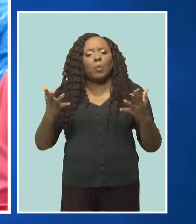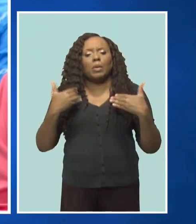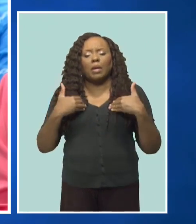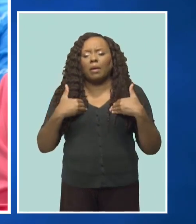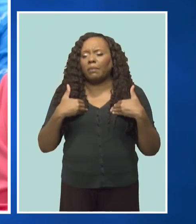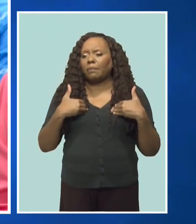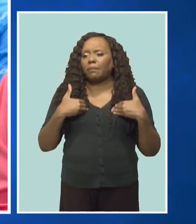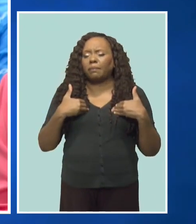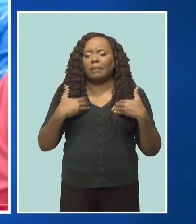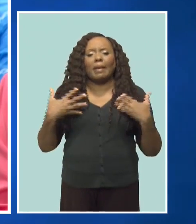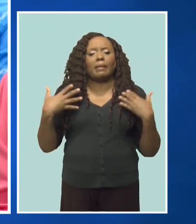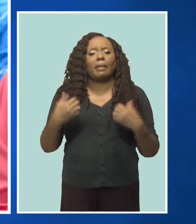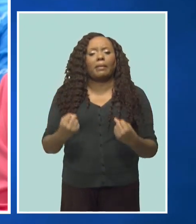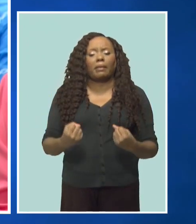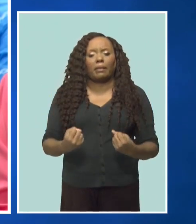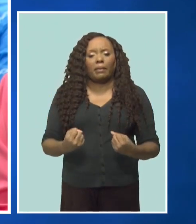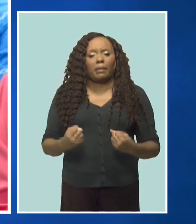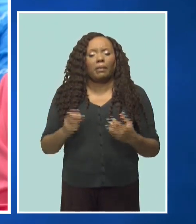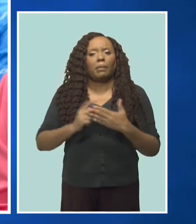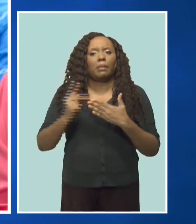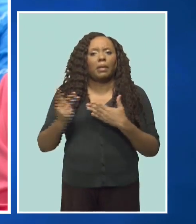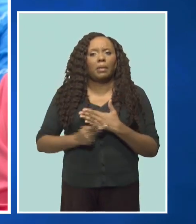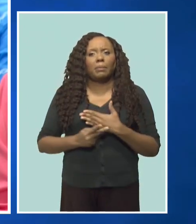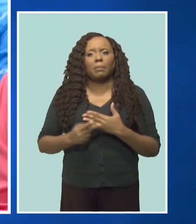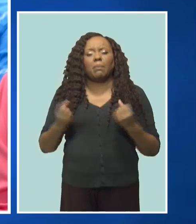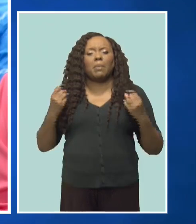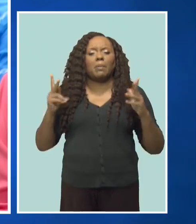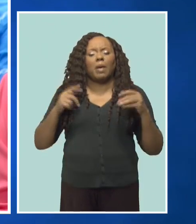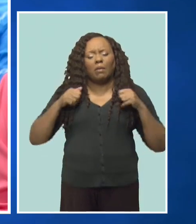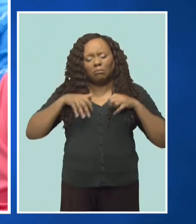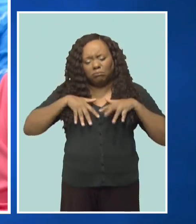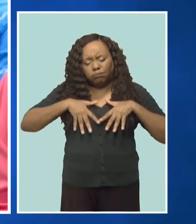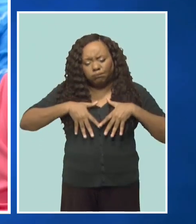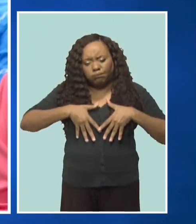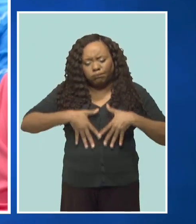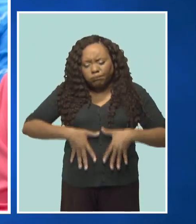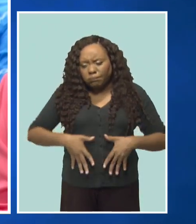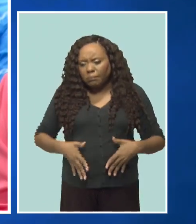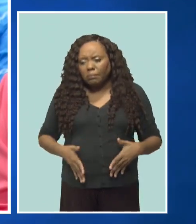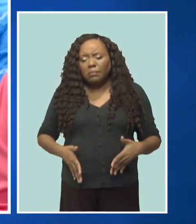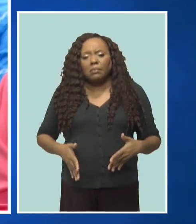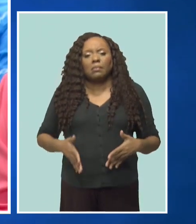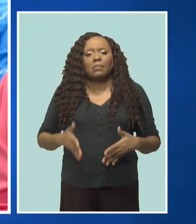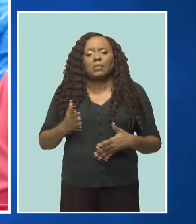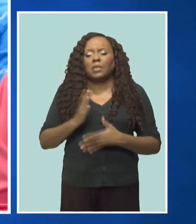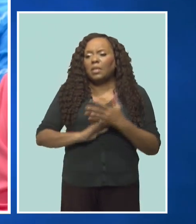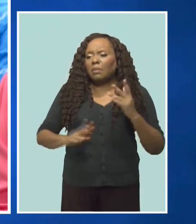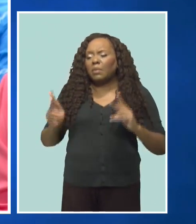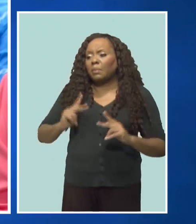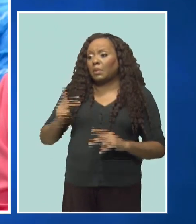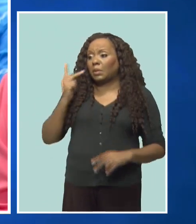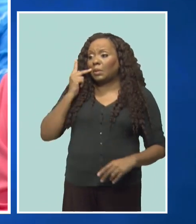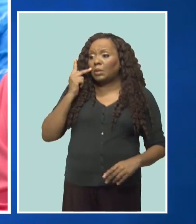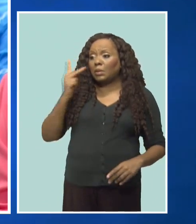is a big thing in the school system. Some have seen their loved ones hurt, killed,